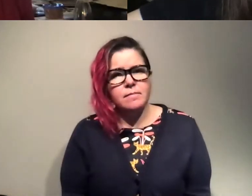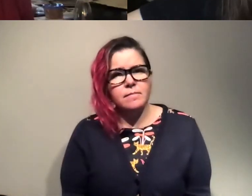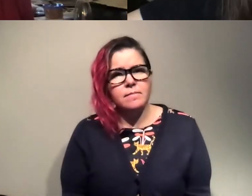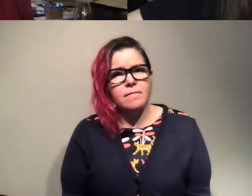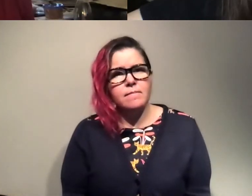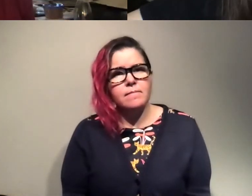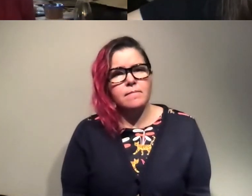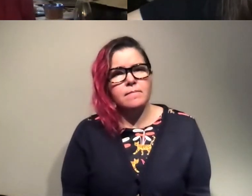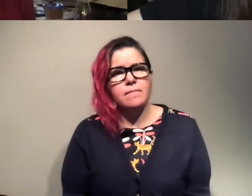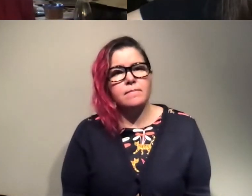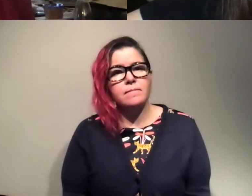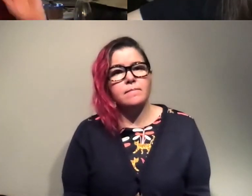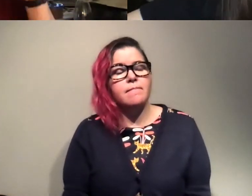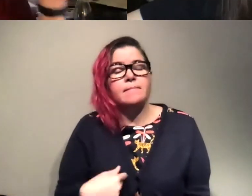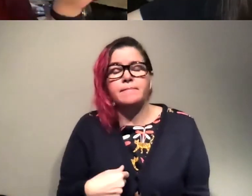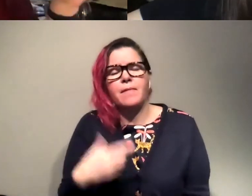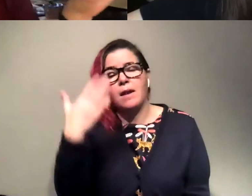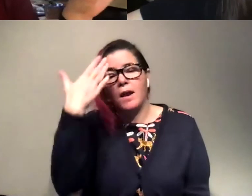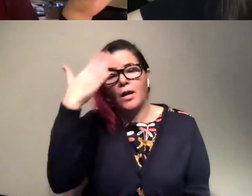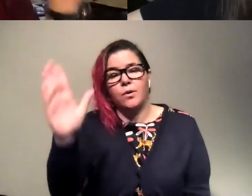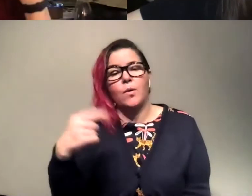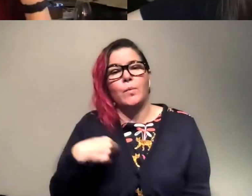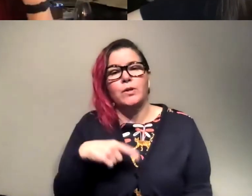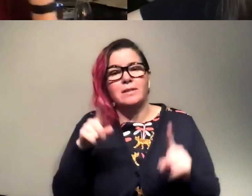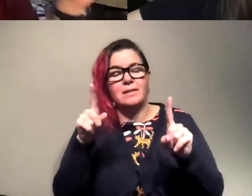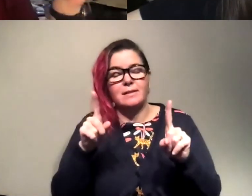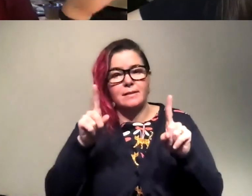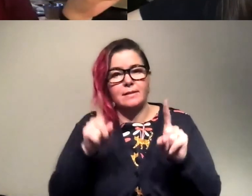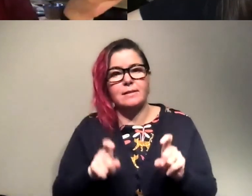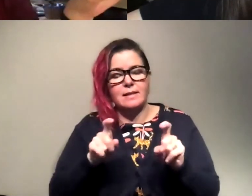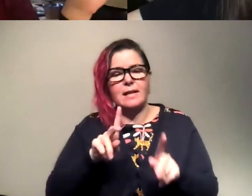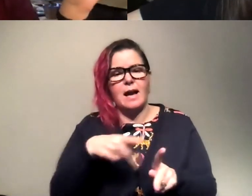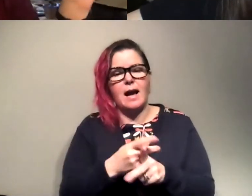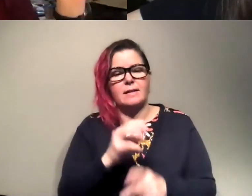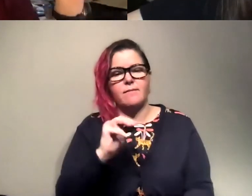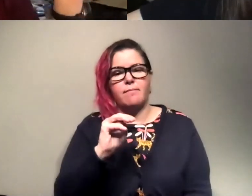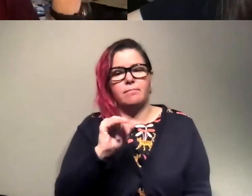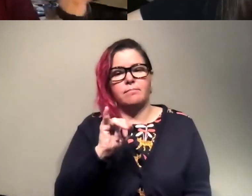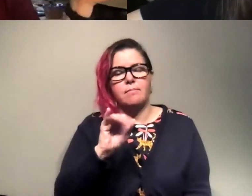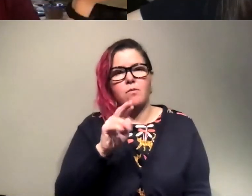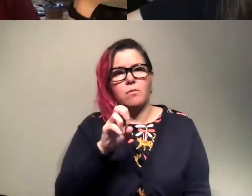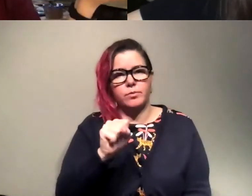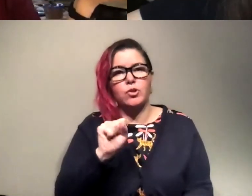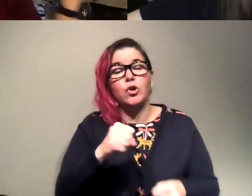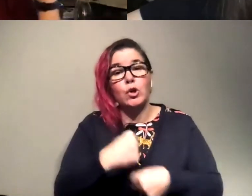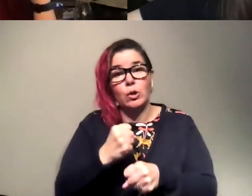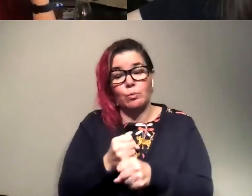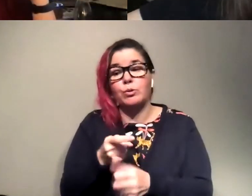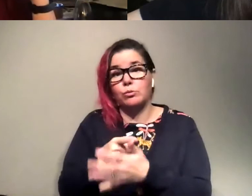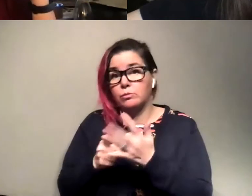At this point, I don't know. I mean, we're testing the types of microbes that could produce those